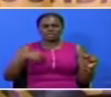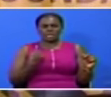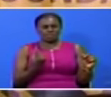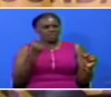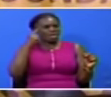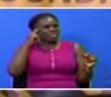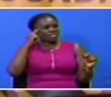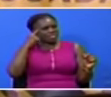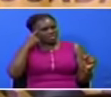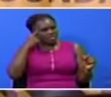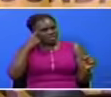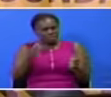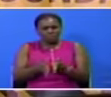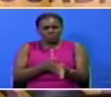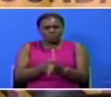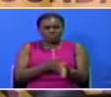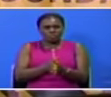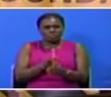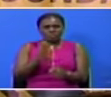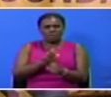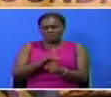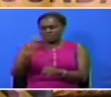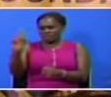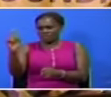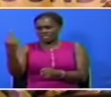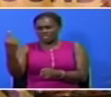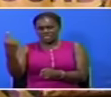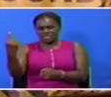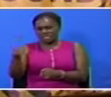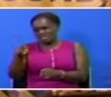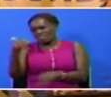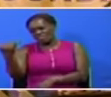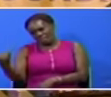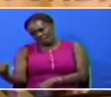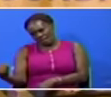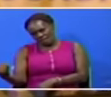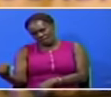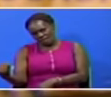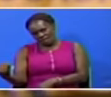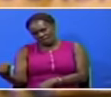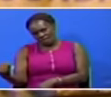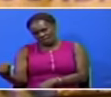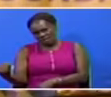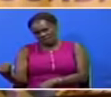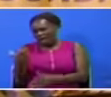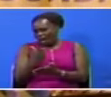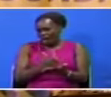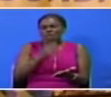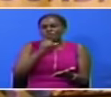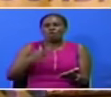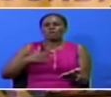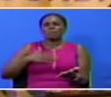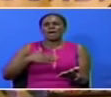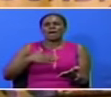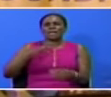think they inspired me the most. First and foremost, they are young. I think one of them is half my age, and